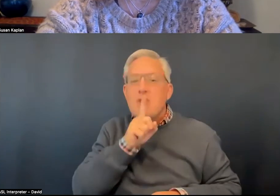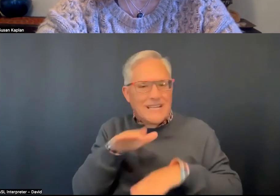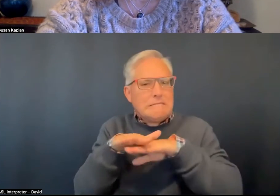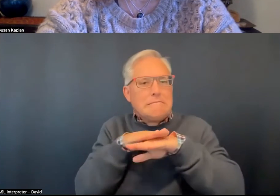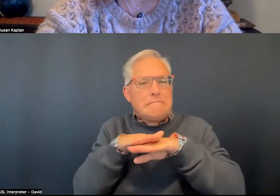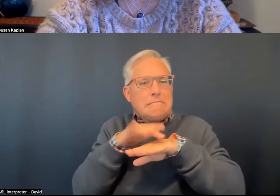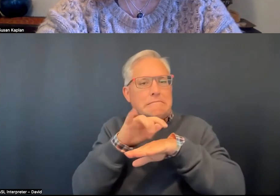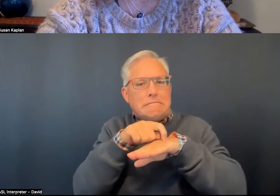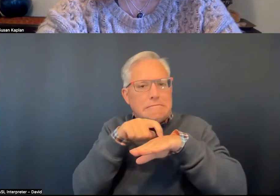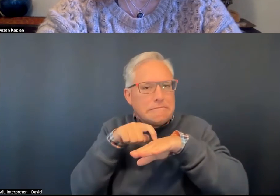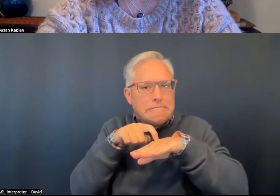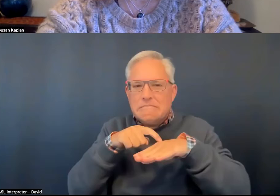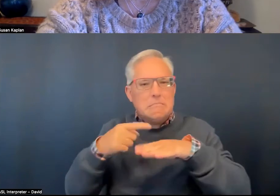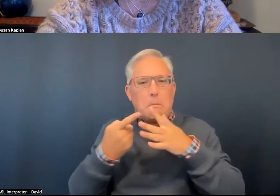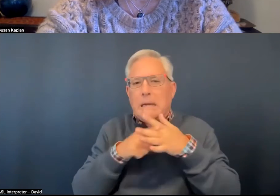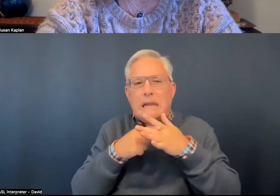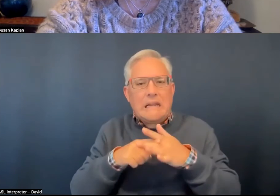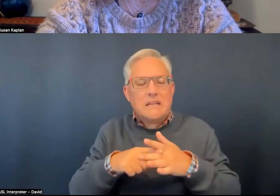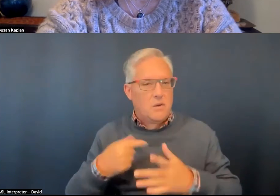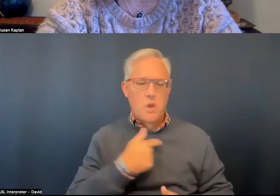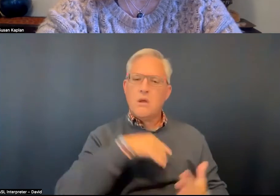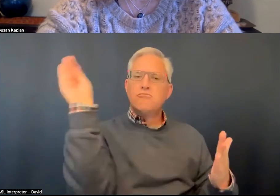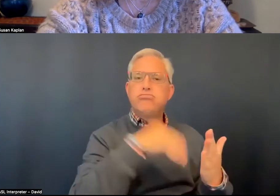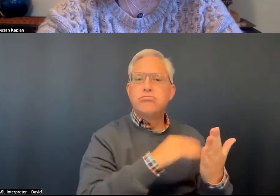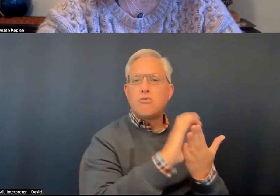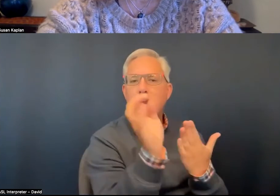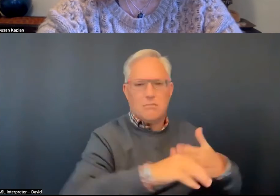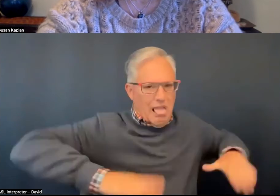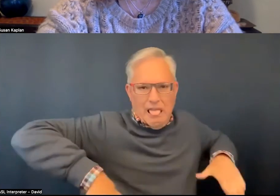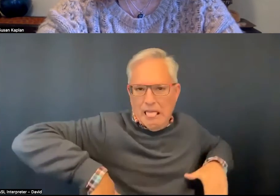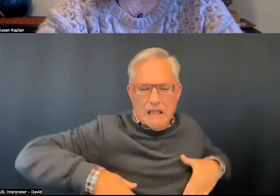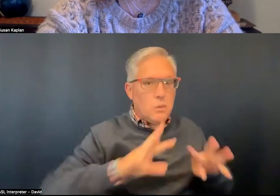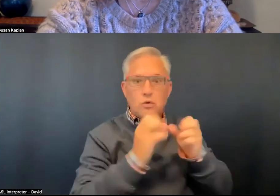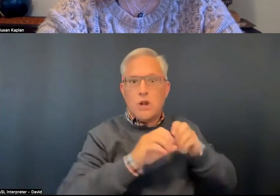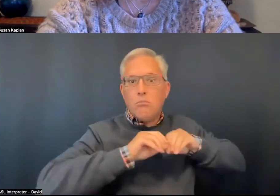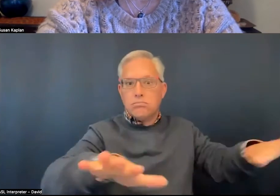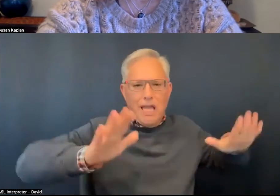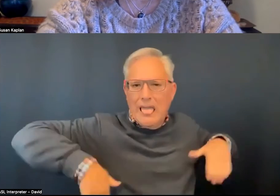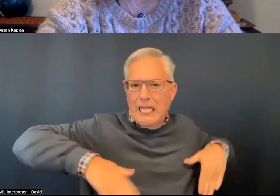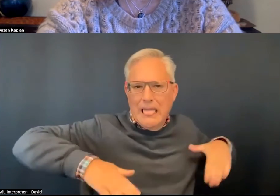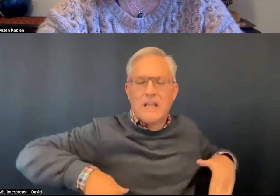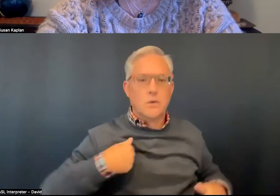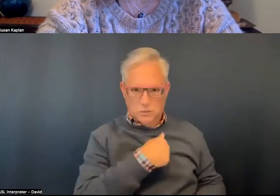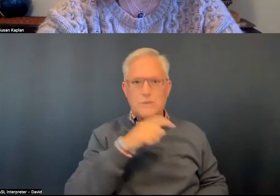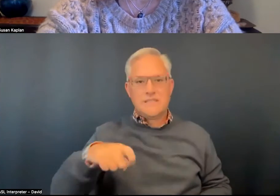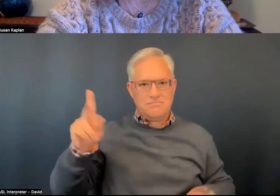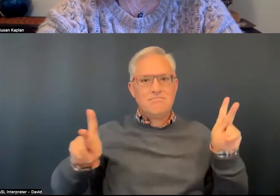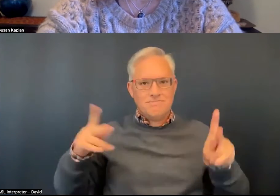curriculum or certainly roll out the actual workshop. So if you're interested in volunteering, there's still opportunities for